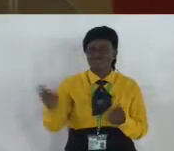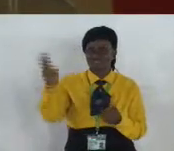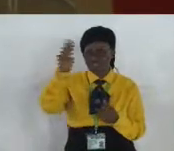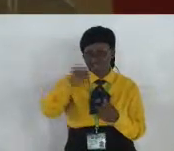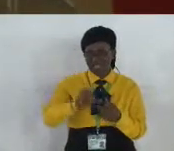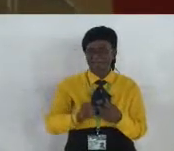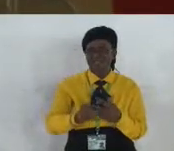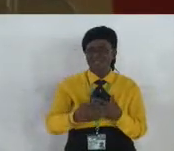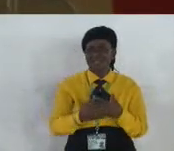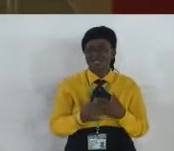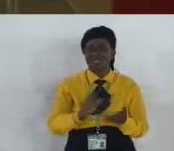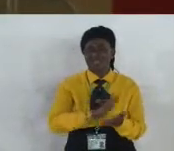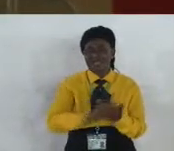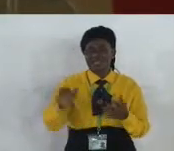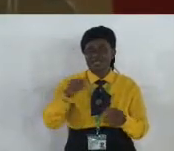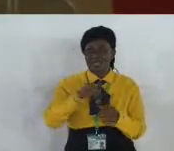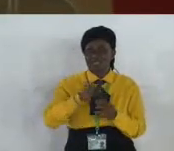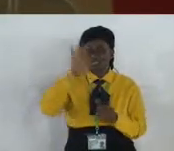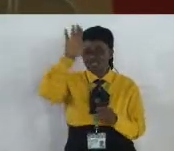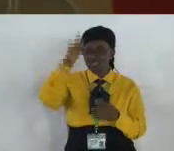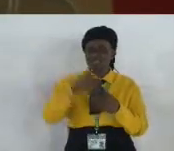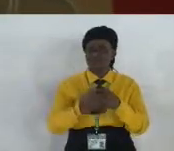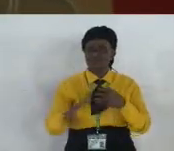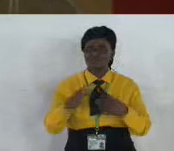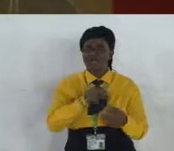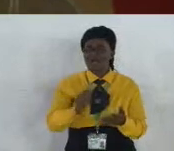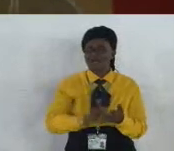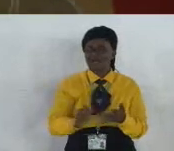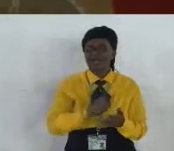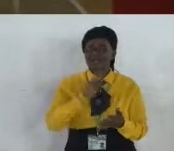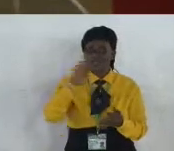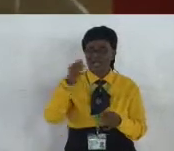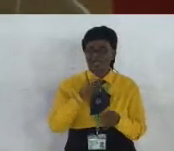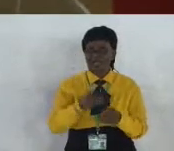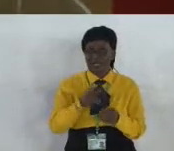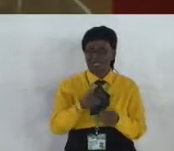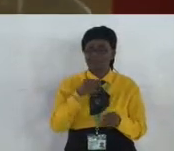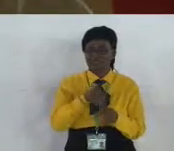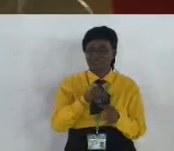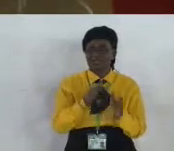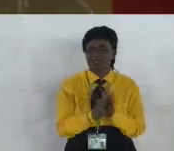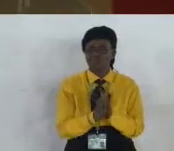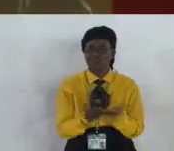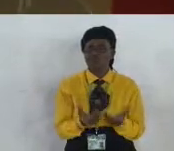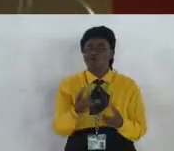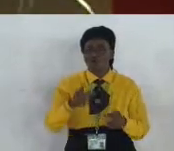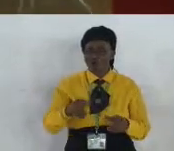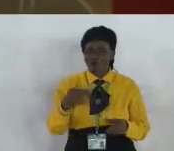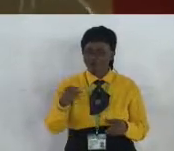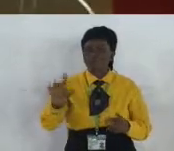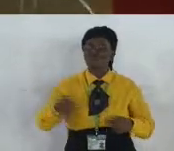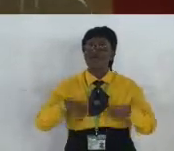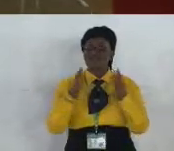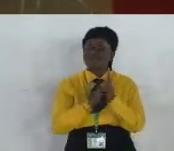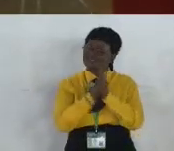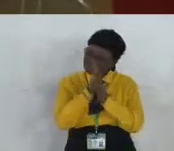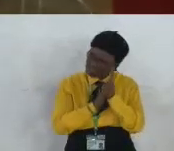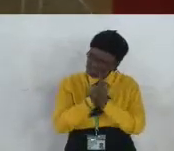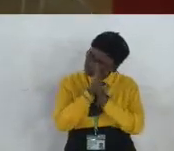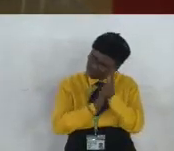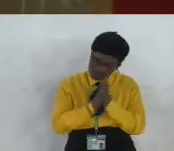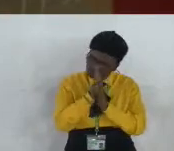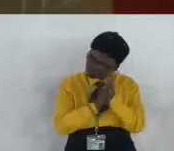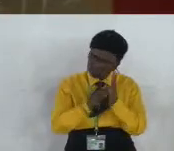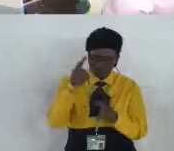his blood, and will write their names in the book of life. Let's intercede for them. Intercede for them.